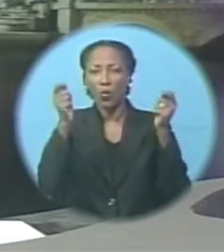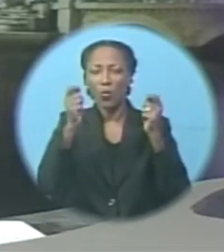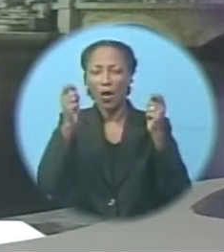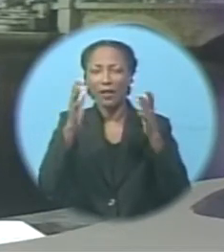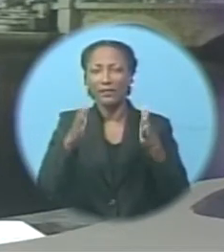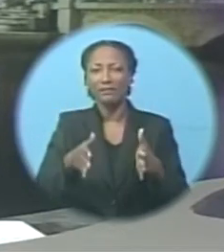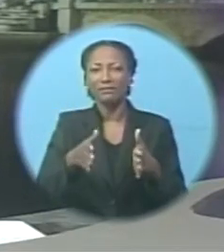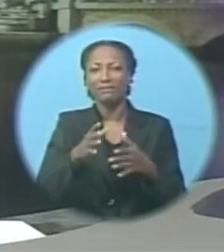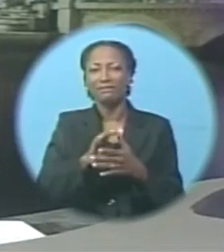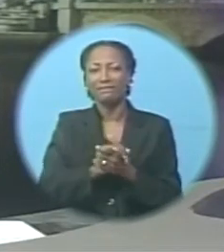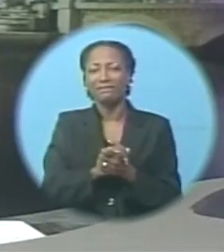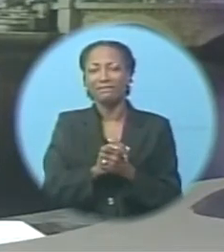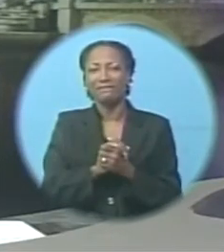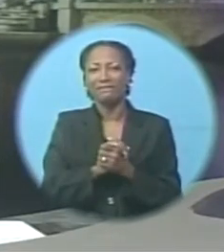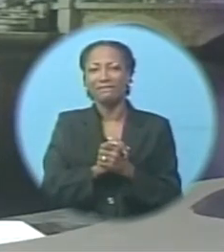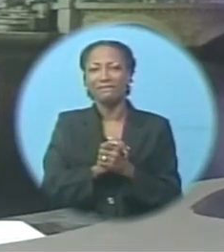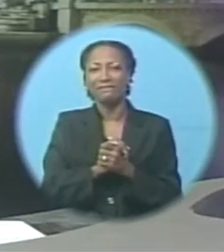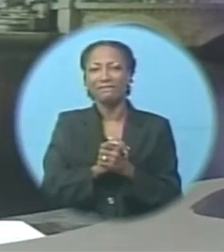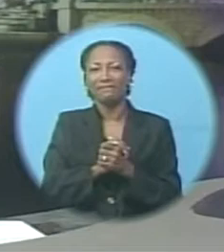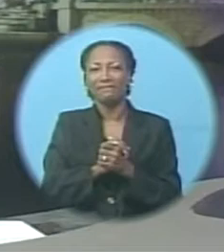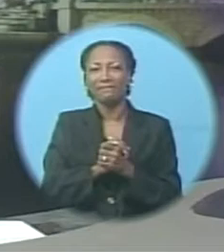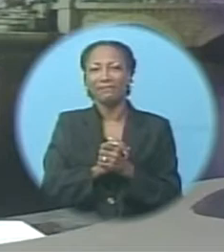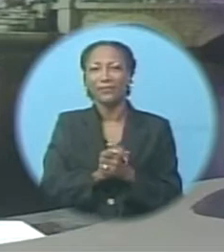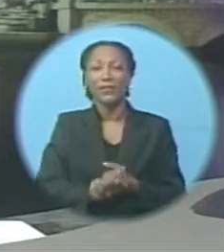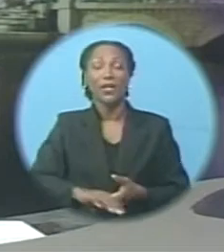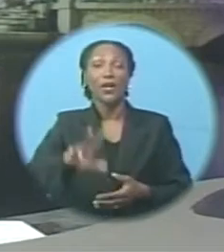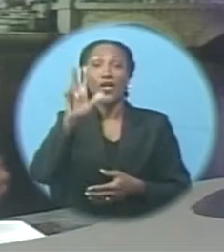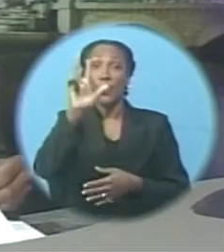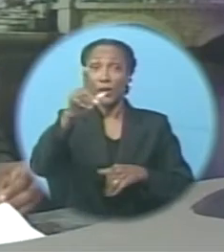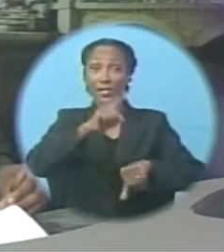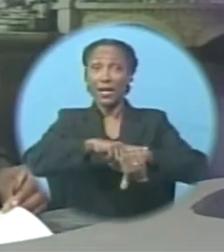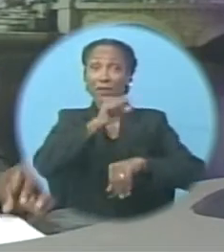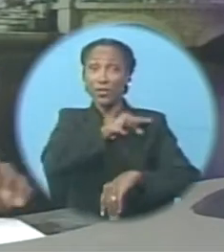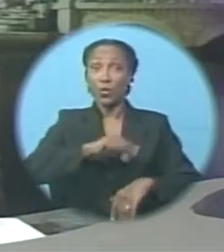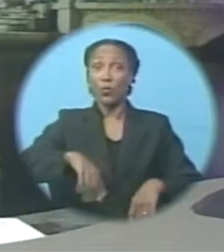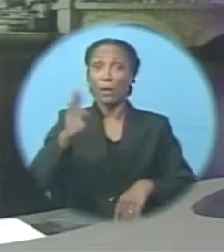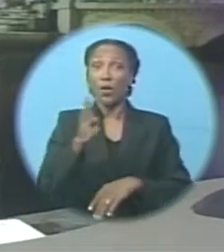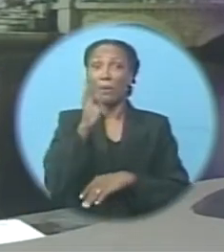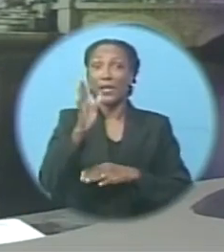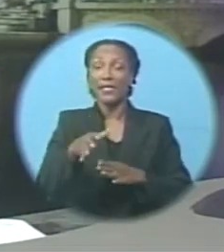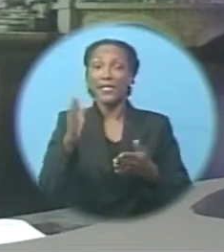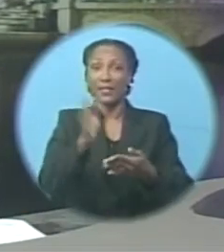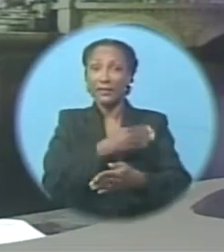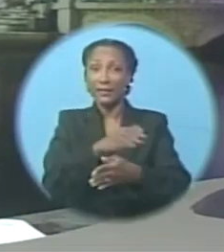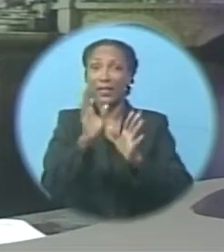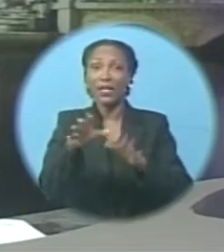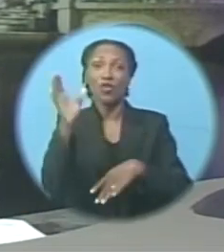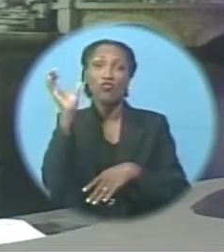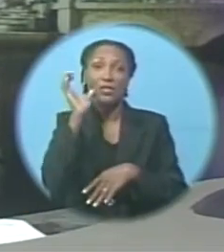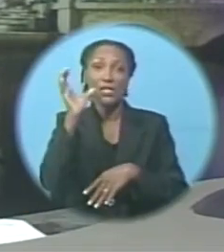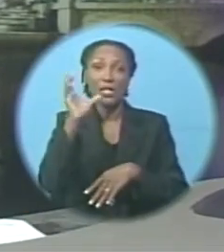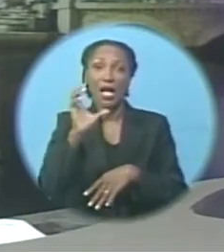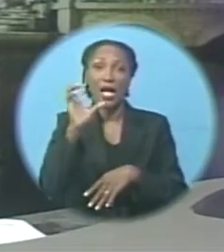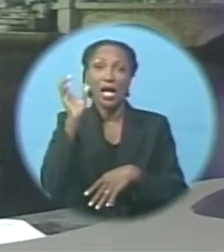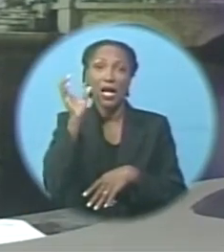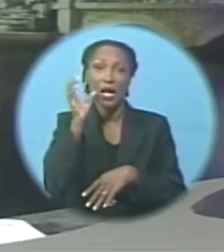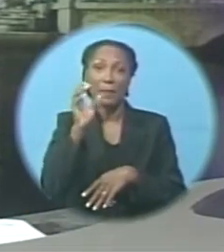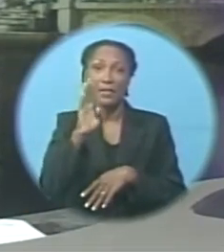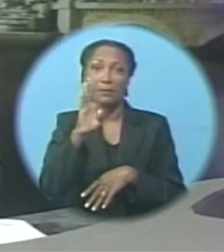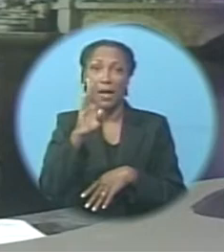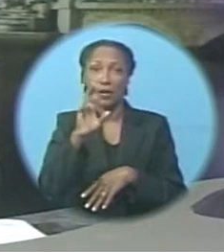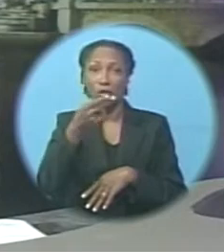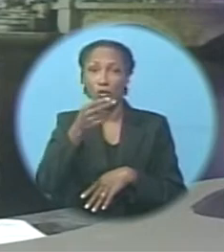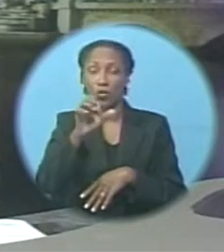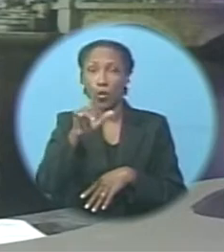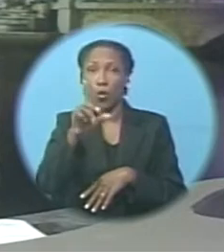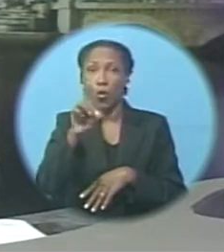winner. She's 3 times the Queen. Barbadian songstress Crystal Cummins-Beckles Holder has emerged victorious